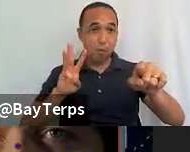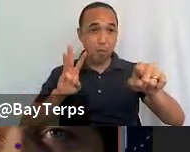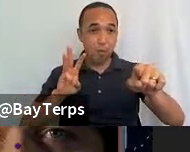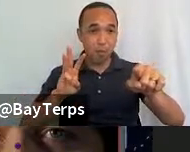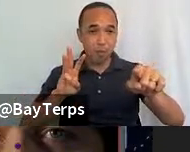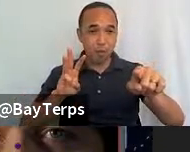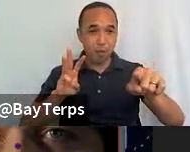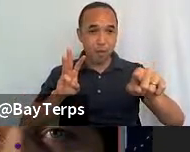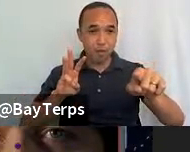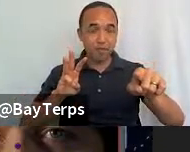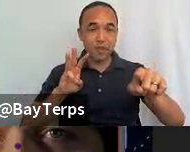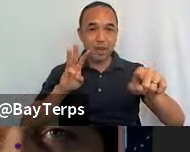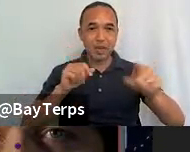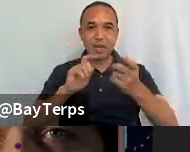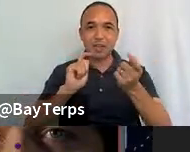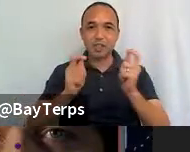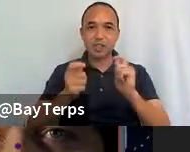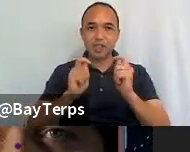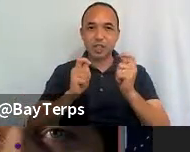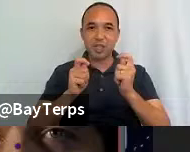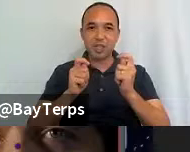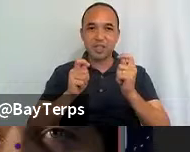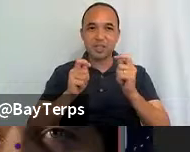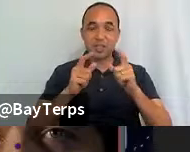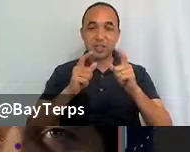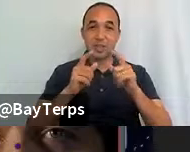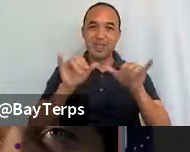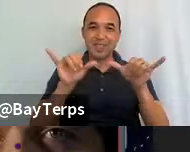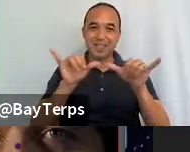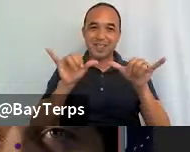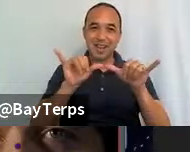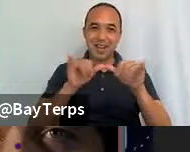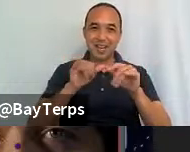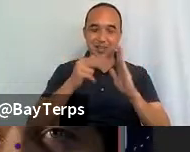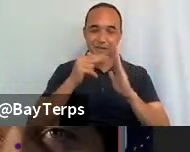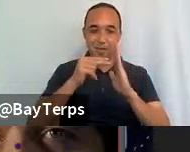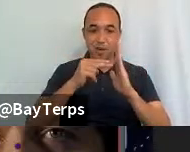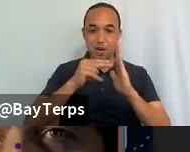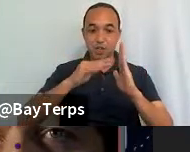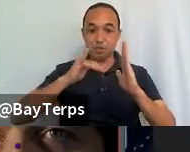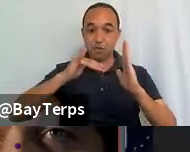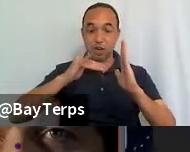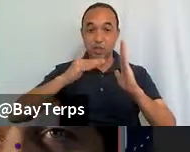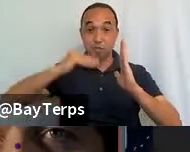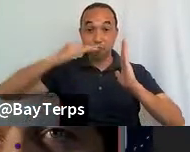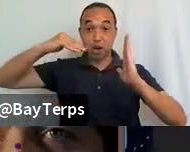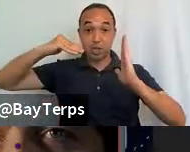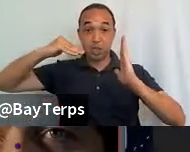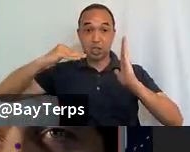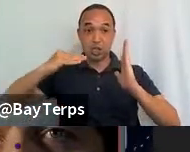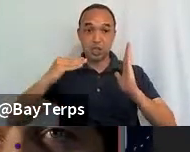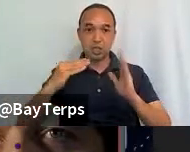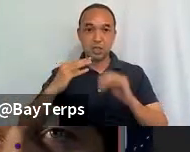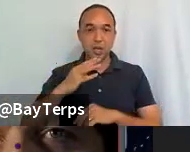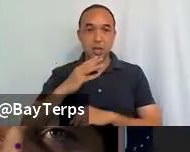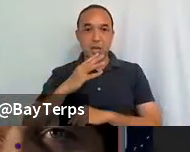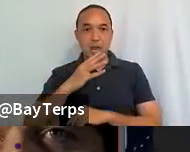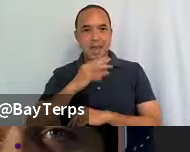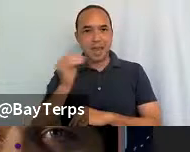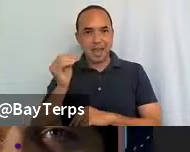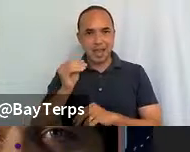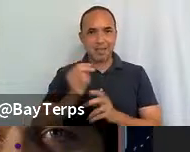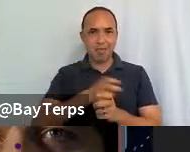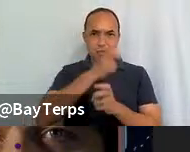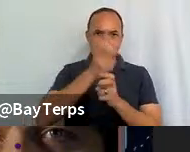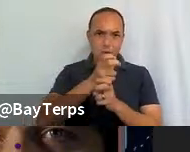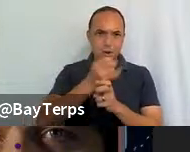you can change the size of your brush and you can also change the hardness. So if you want it to be